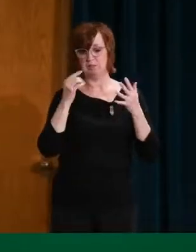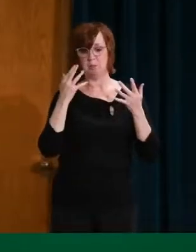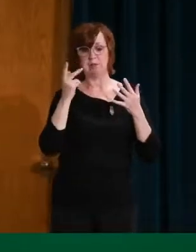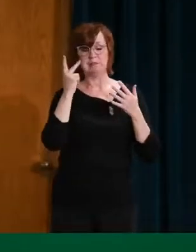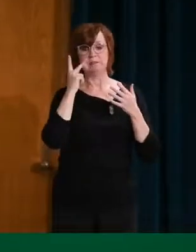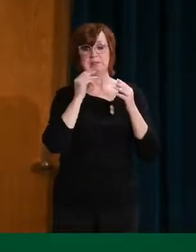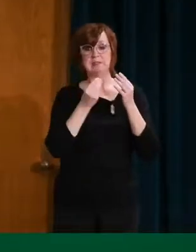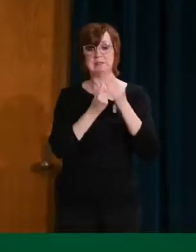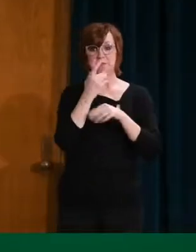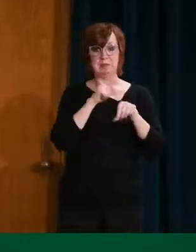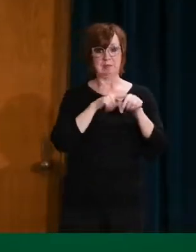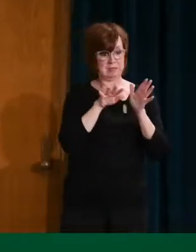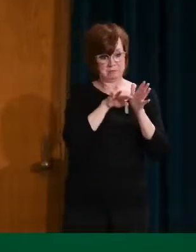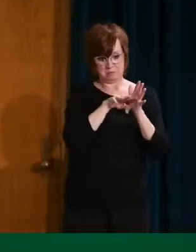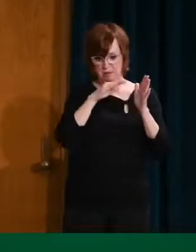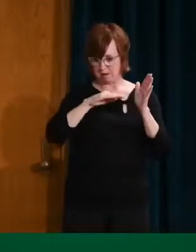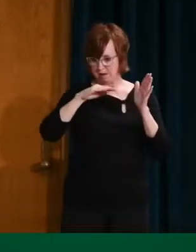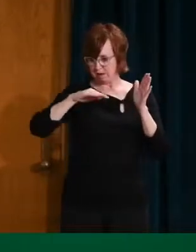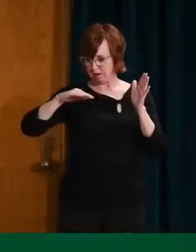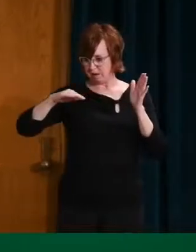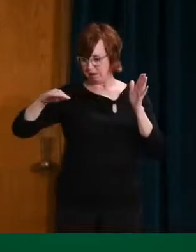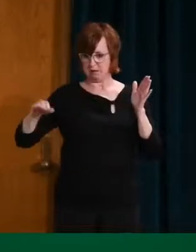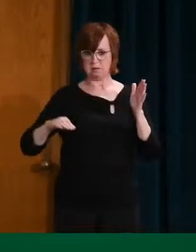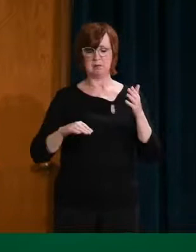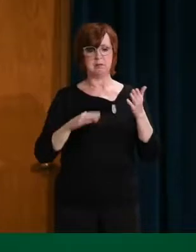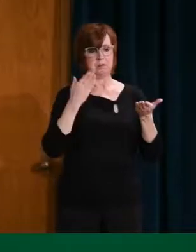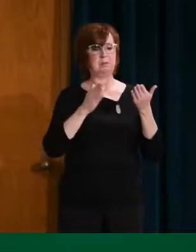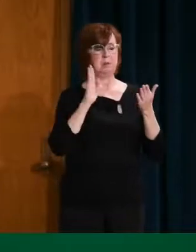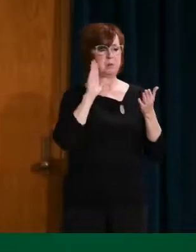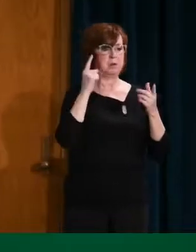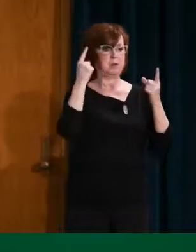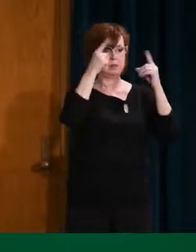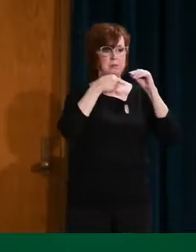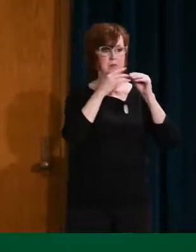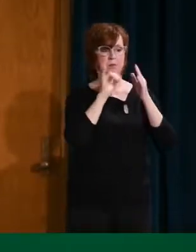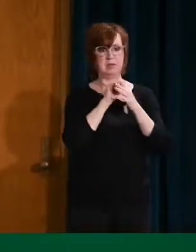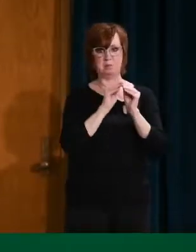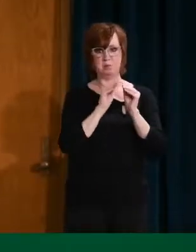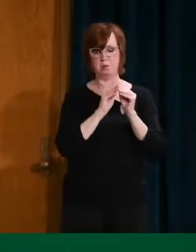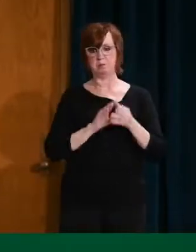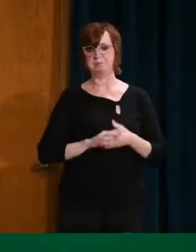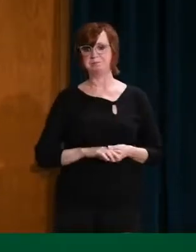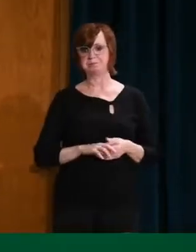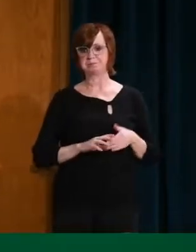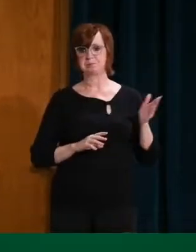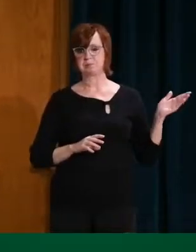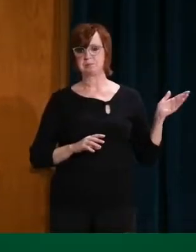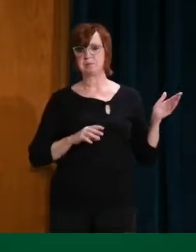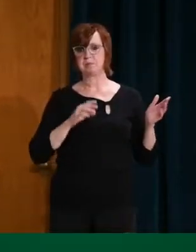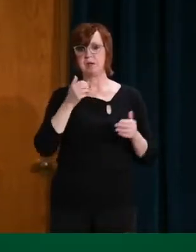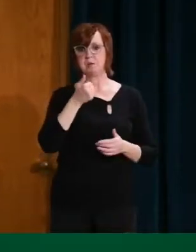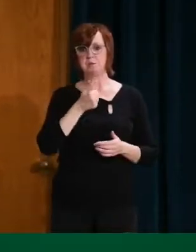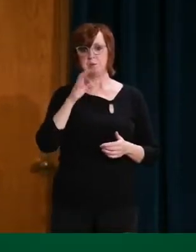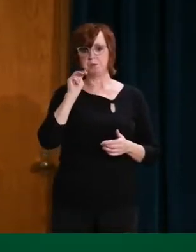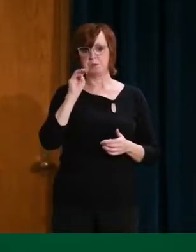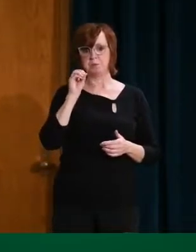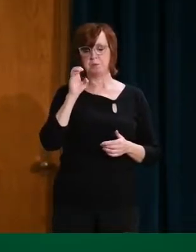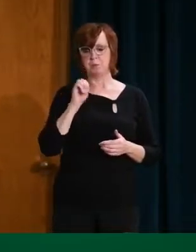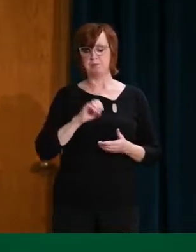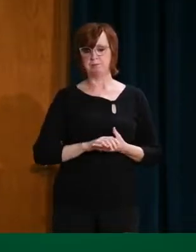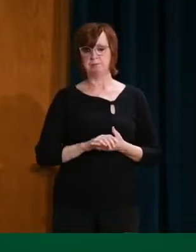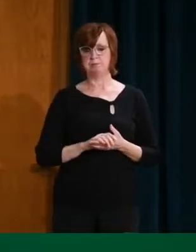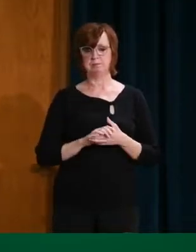those things can and should be reconsidered. I would just urge caution in